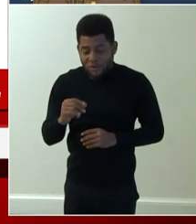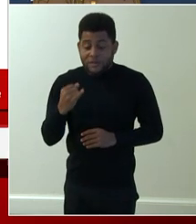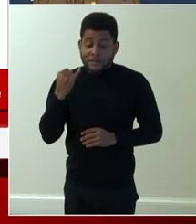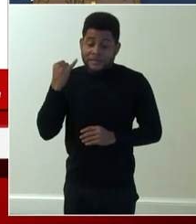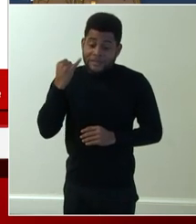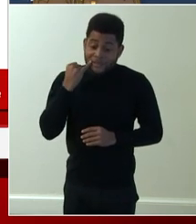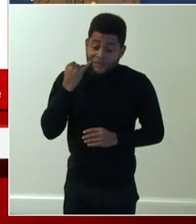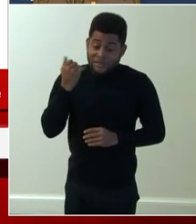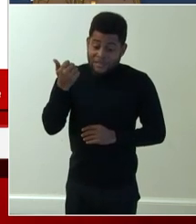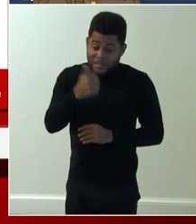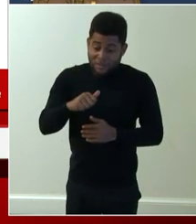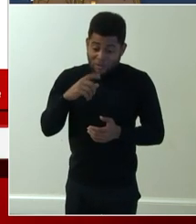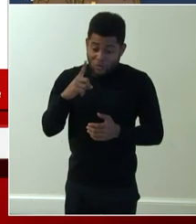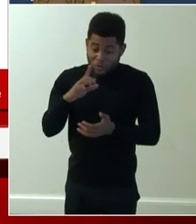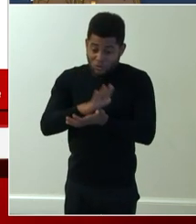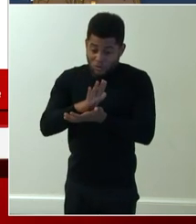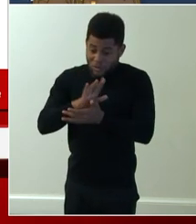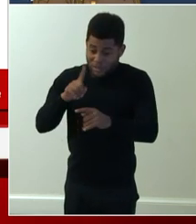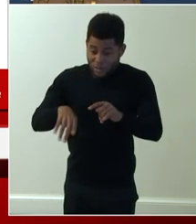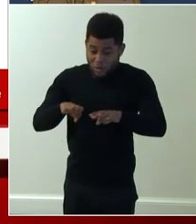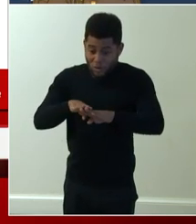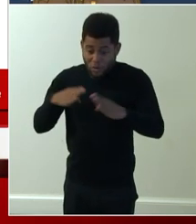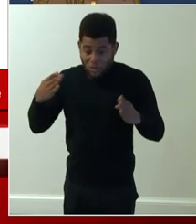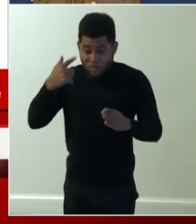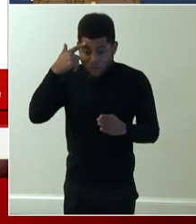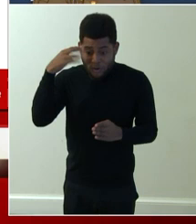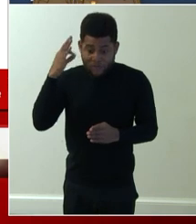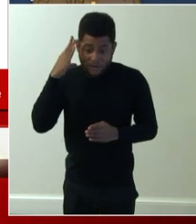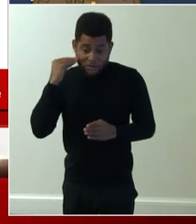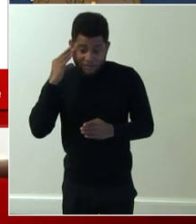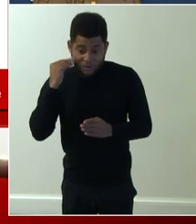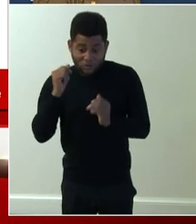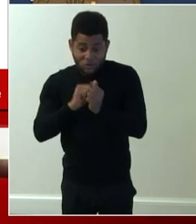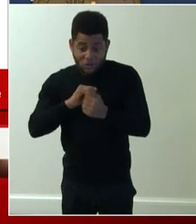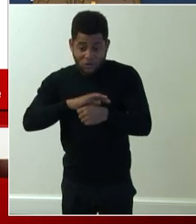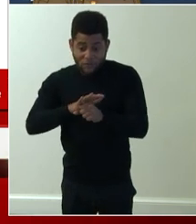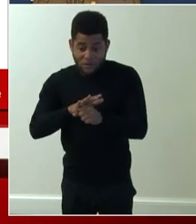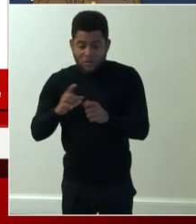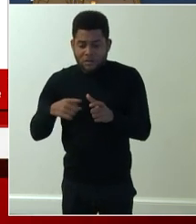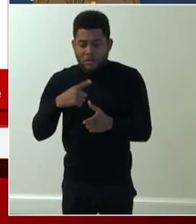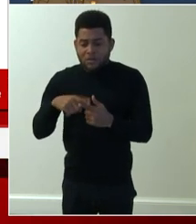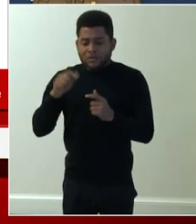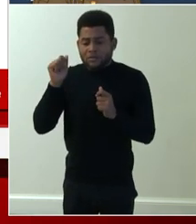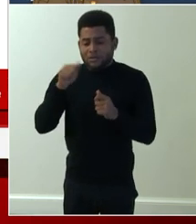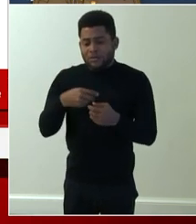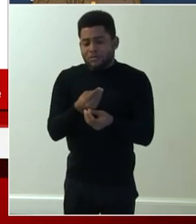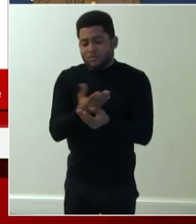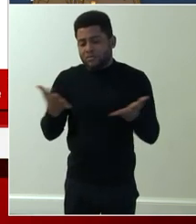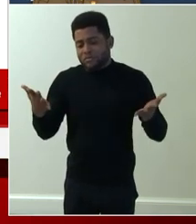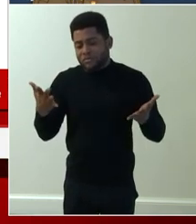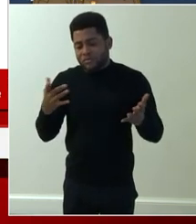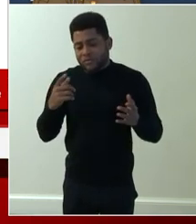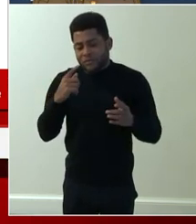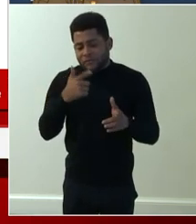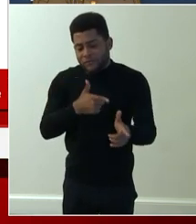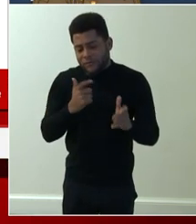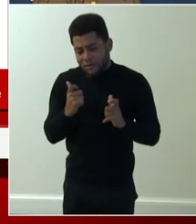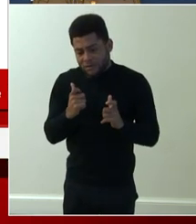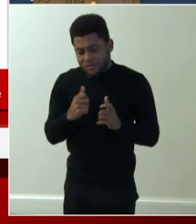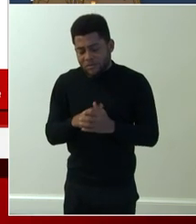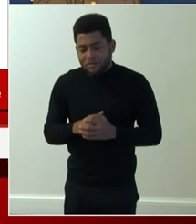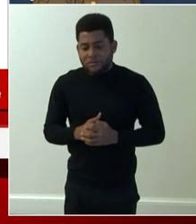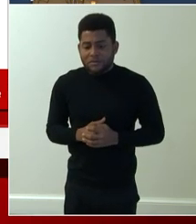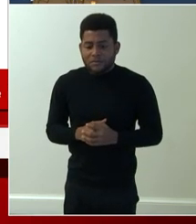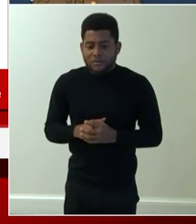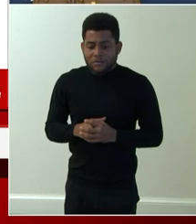open because of the experience with the virus or some other staffing or operational issues. So if you want to